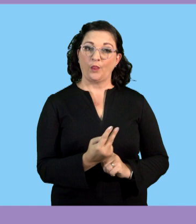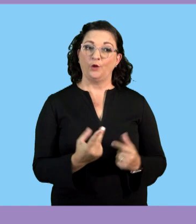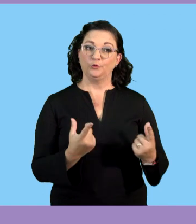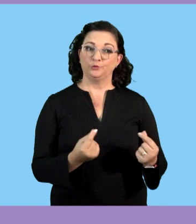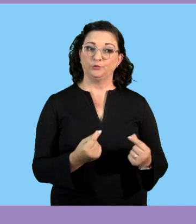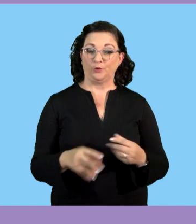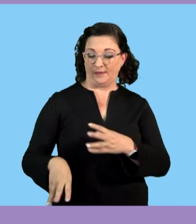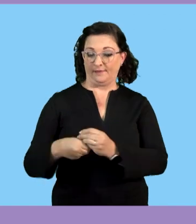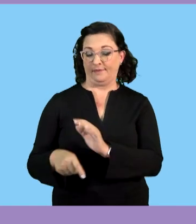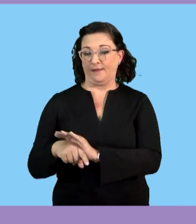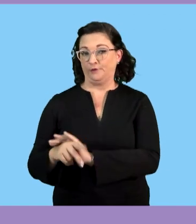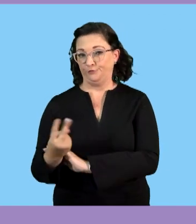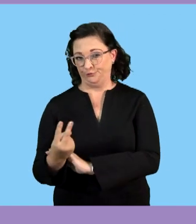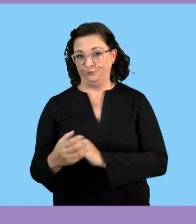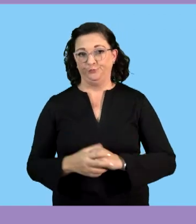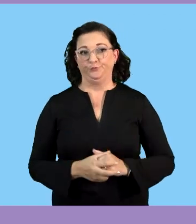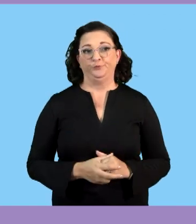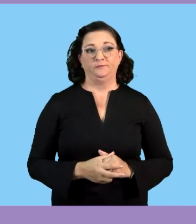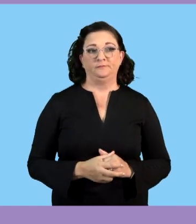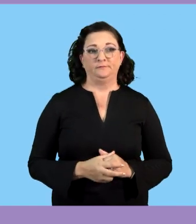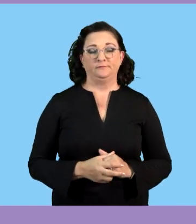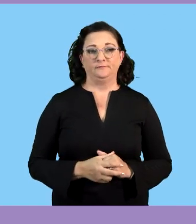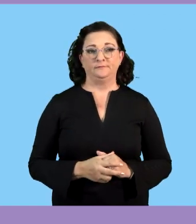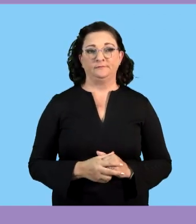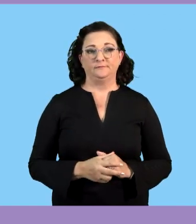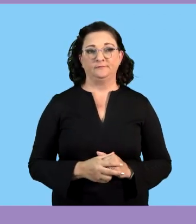I'm going to add a negative 2.